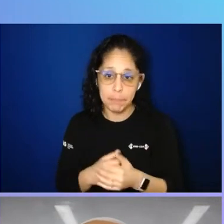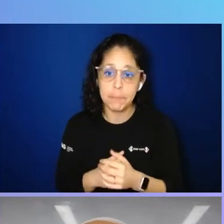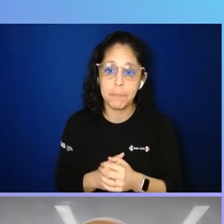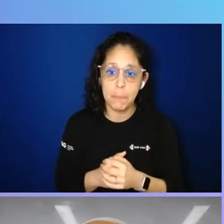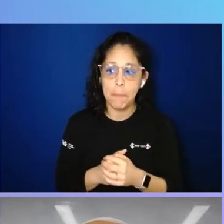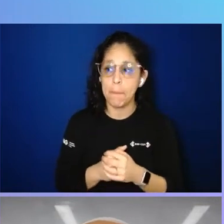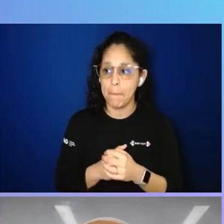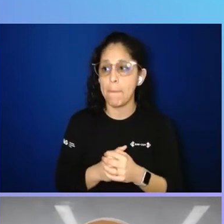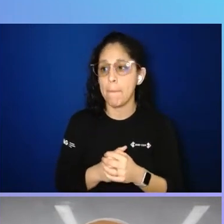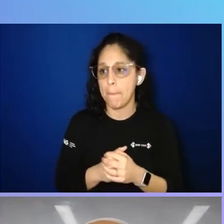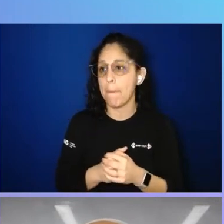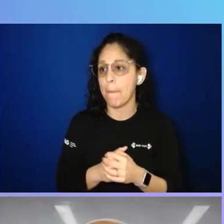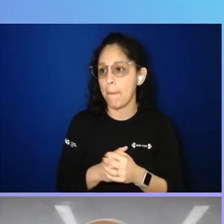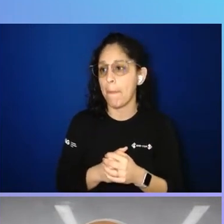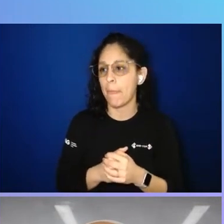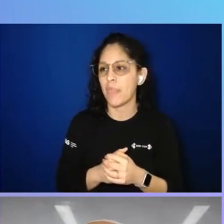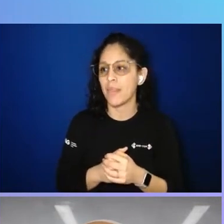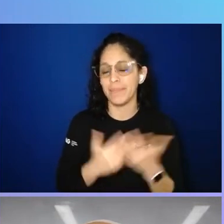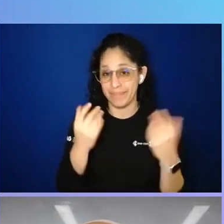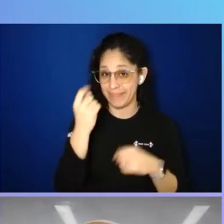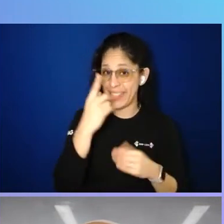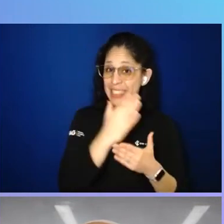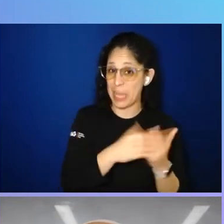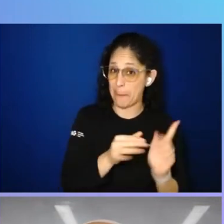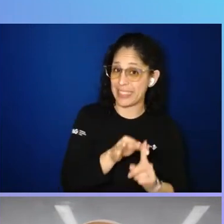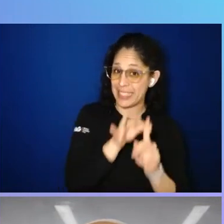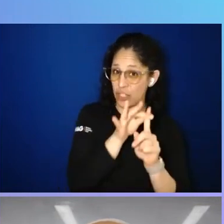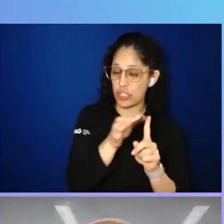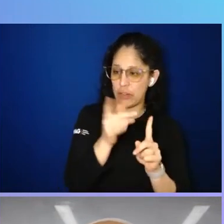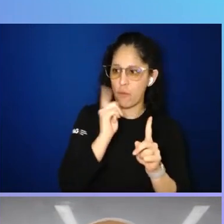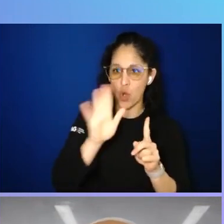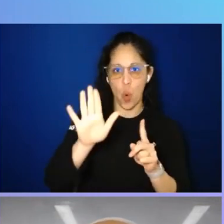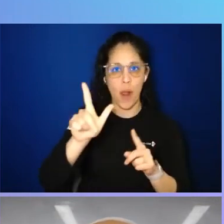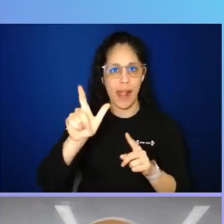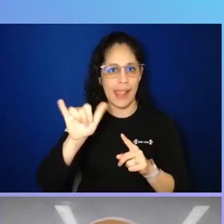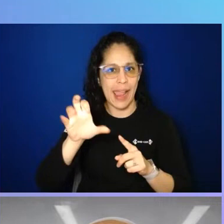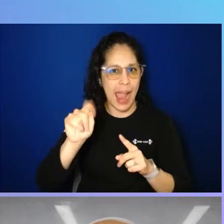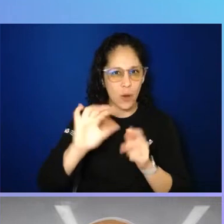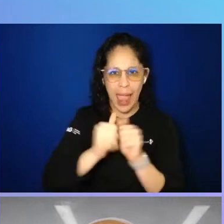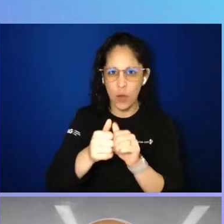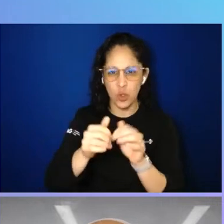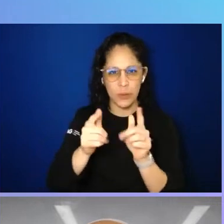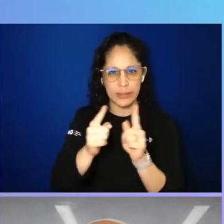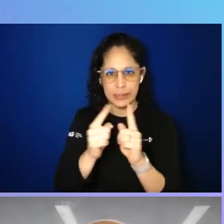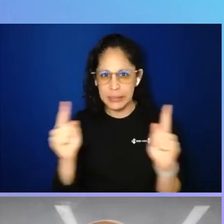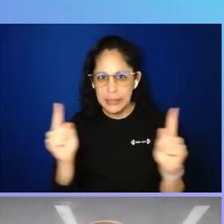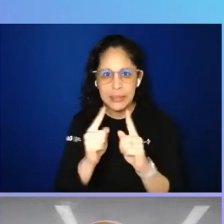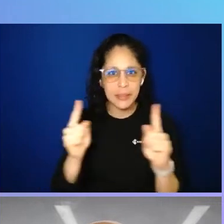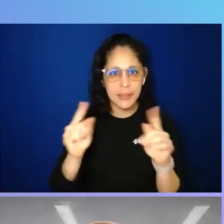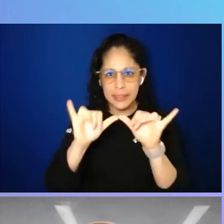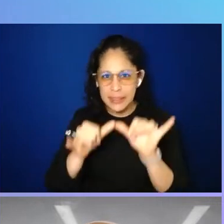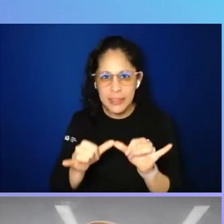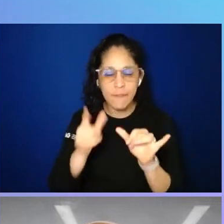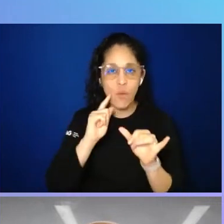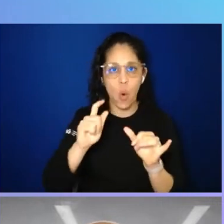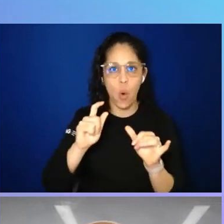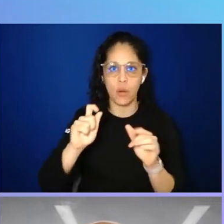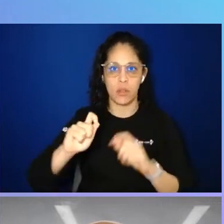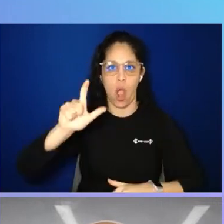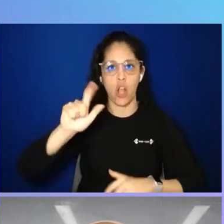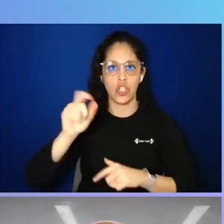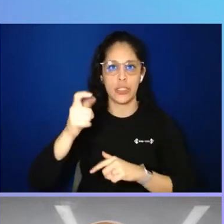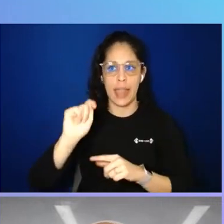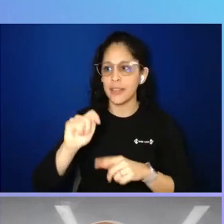And there's an exception to scaling your layout for large text sizes, and that's with navigation bars,